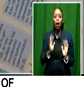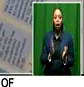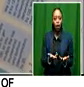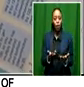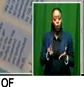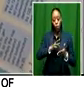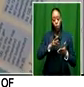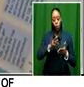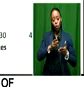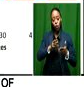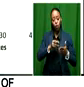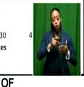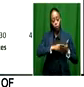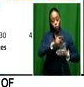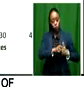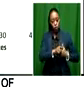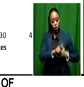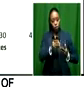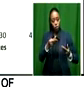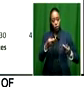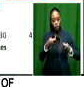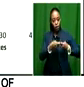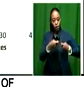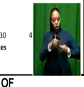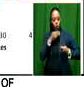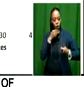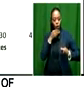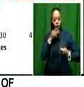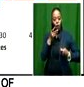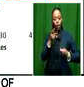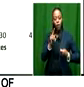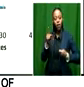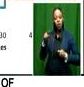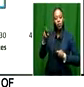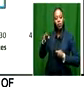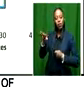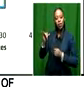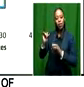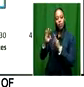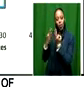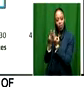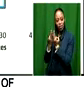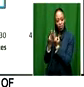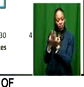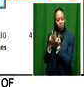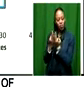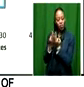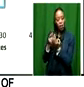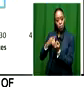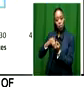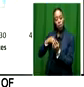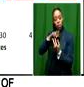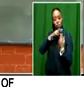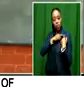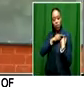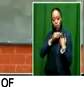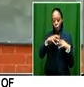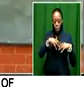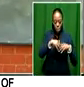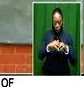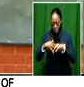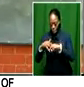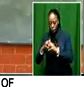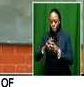the initiative that was funded by the First Rand Foundation that I championed. And we set up chairs of